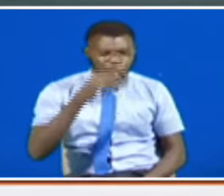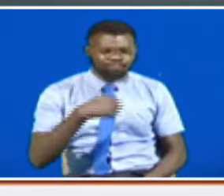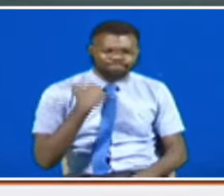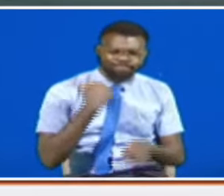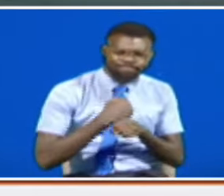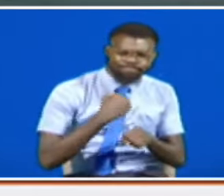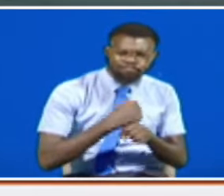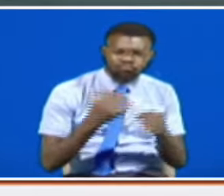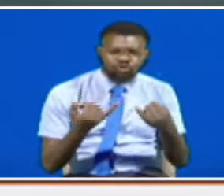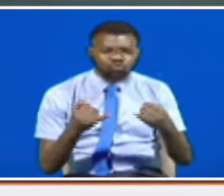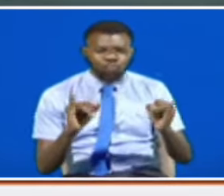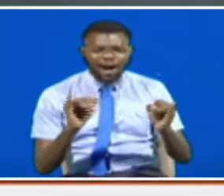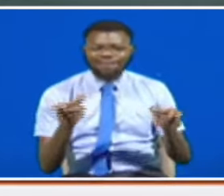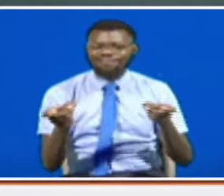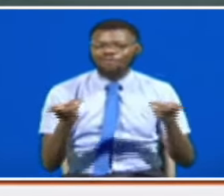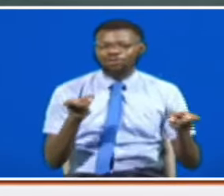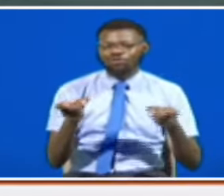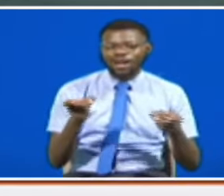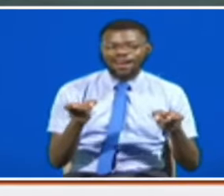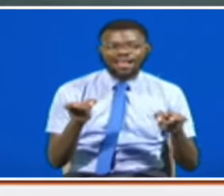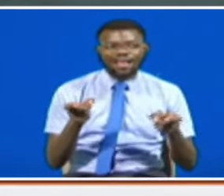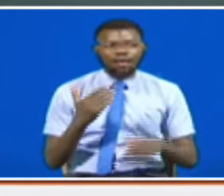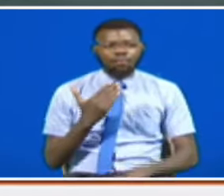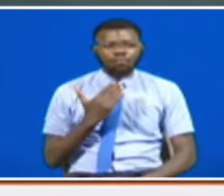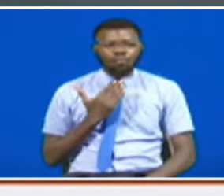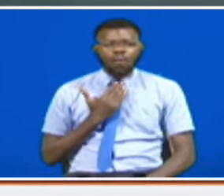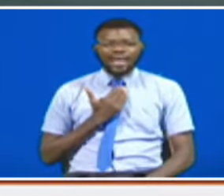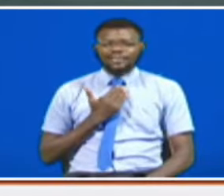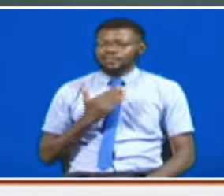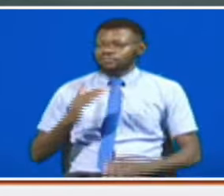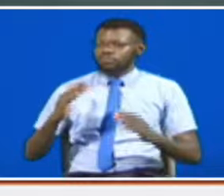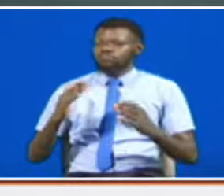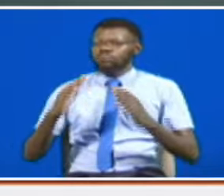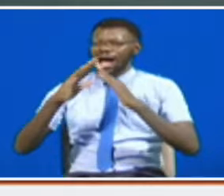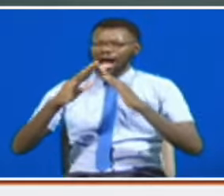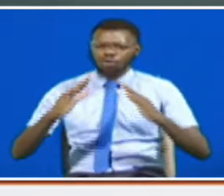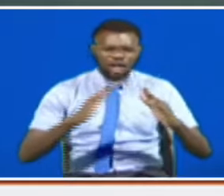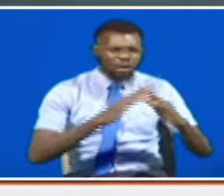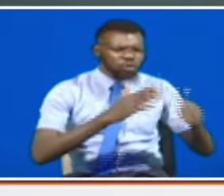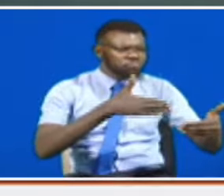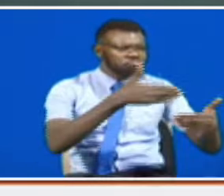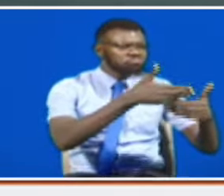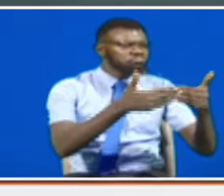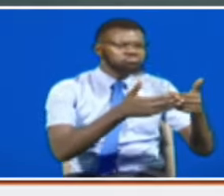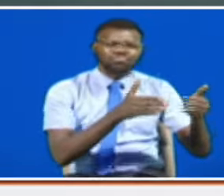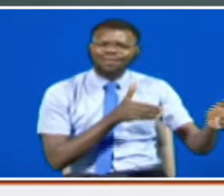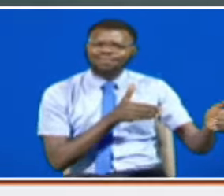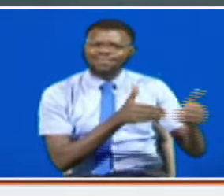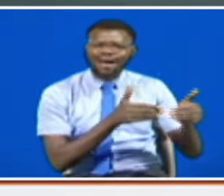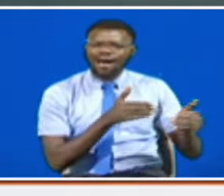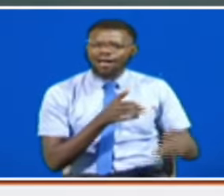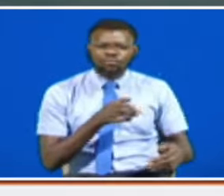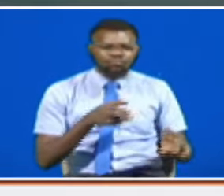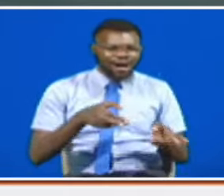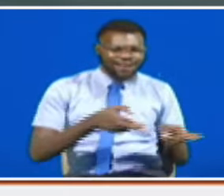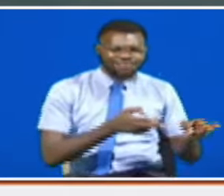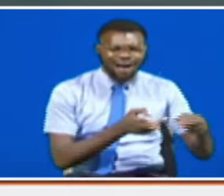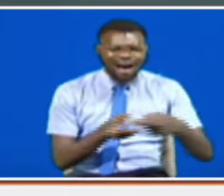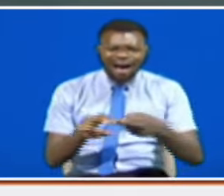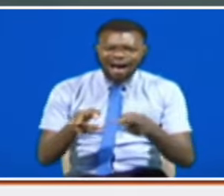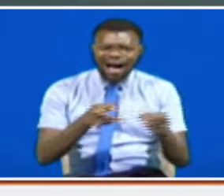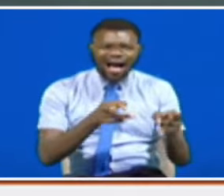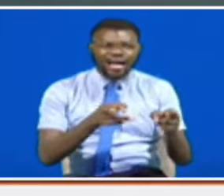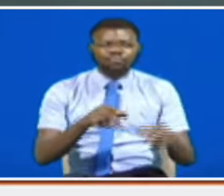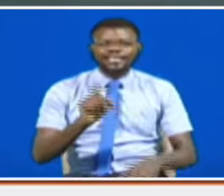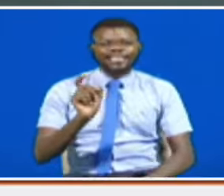to regularize and ensure that those structures that have been built along the, you know, the drainage systems, along the riverine systems,